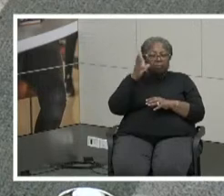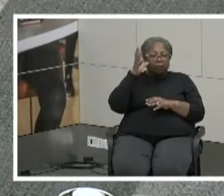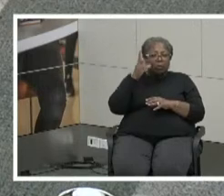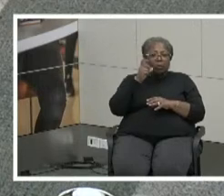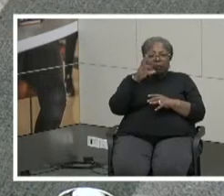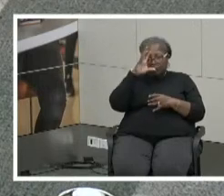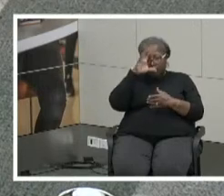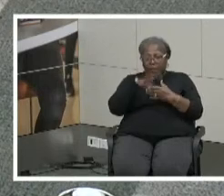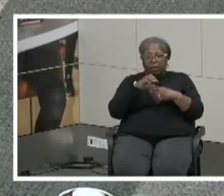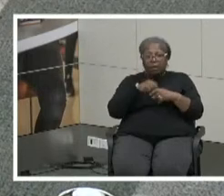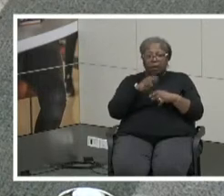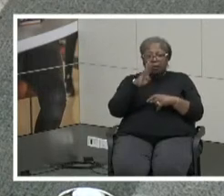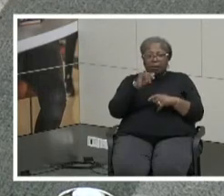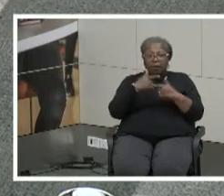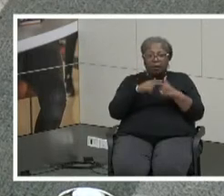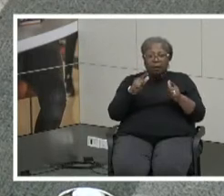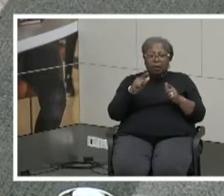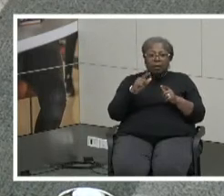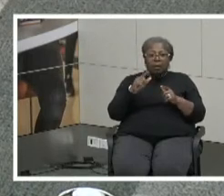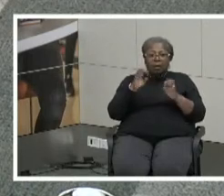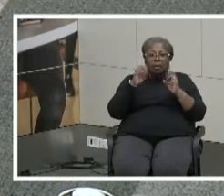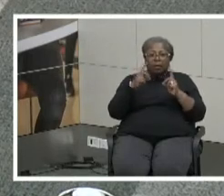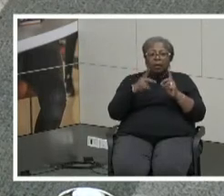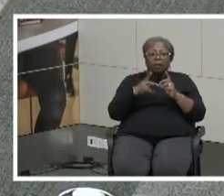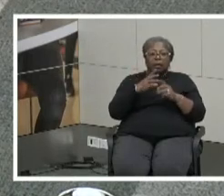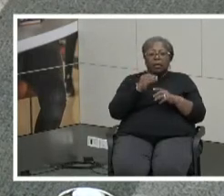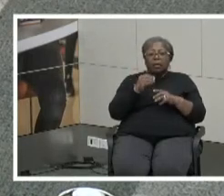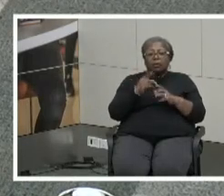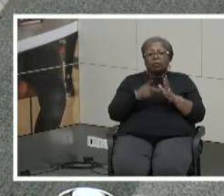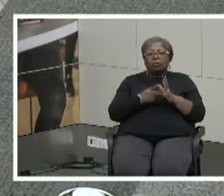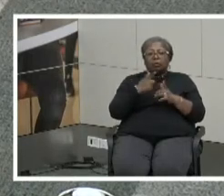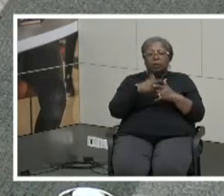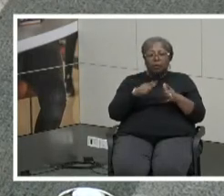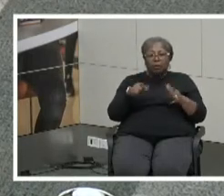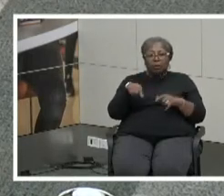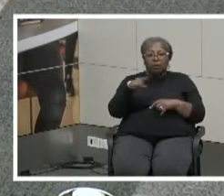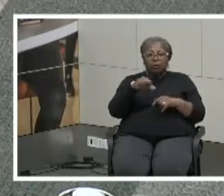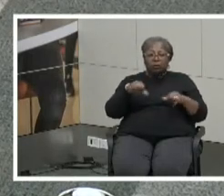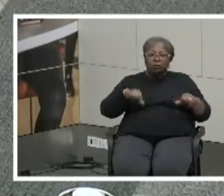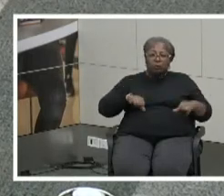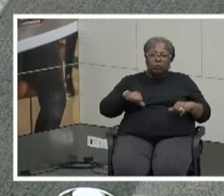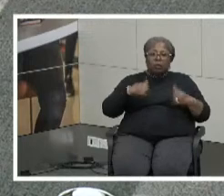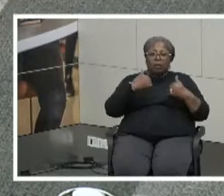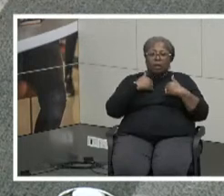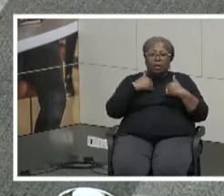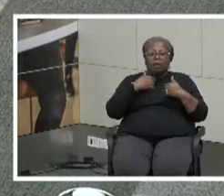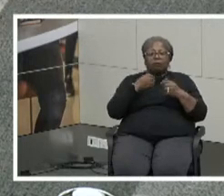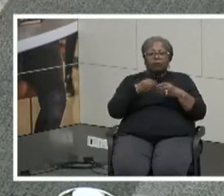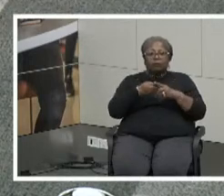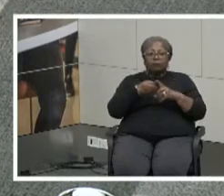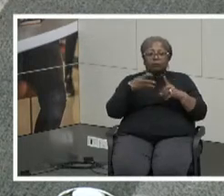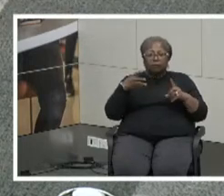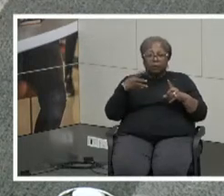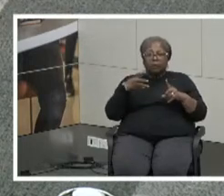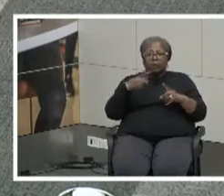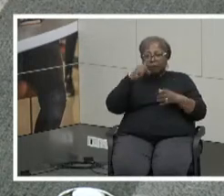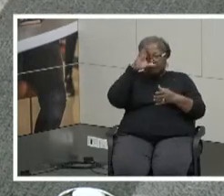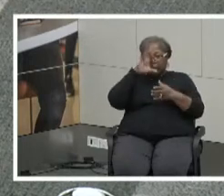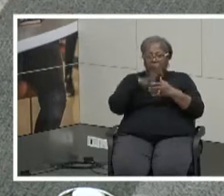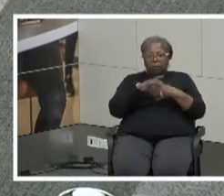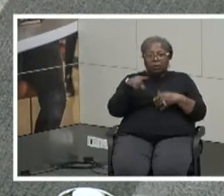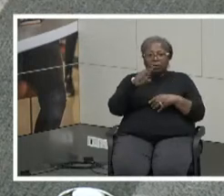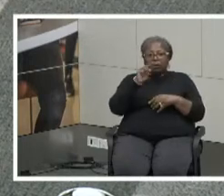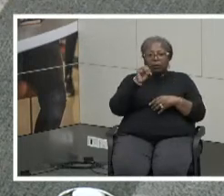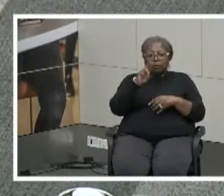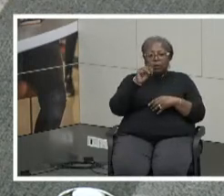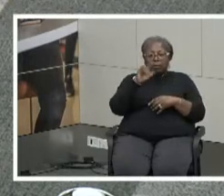bilingual education versus inferior dual language system you boastfully claim to have expanded I believe you Mr